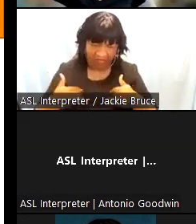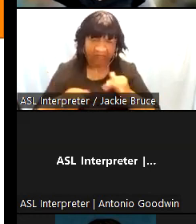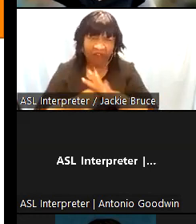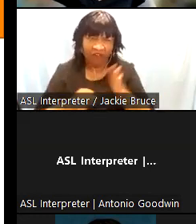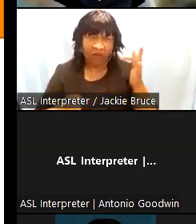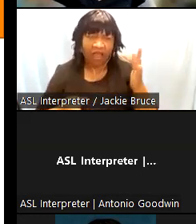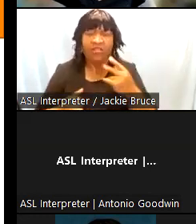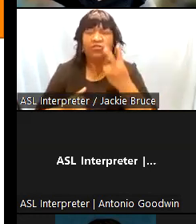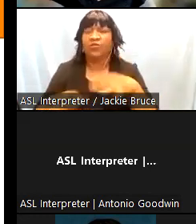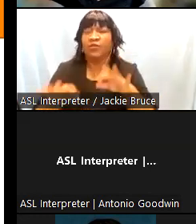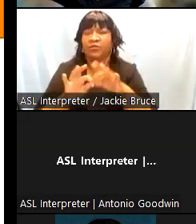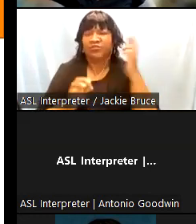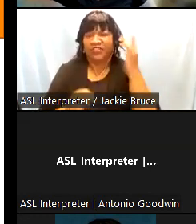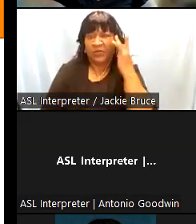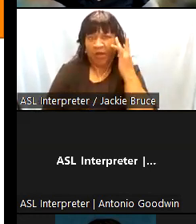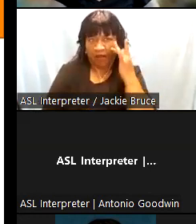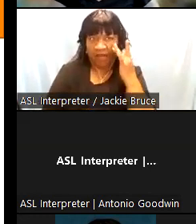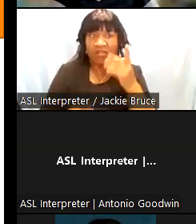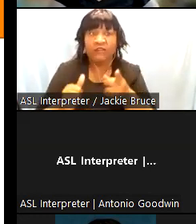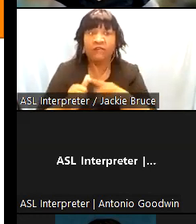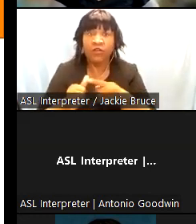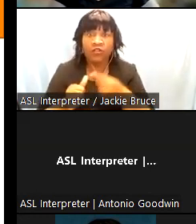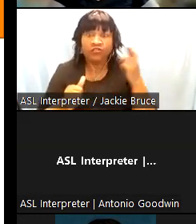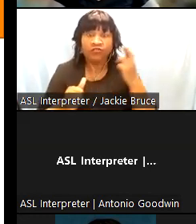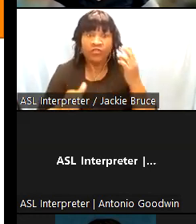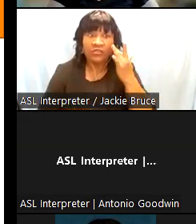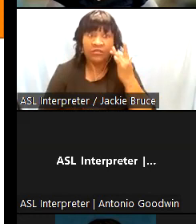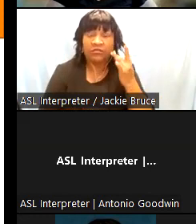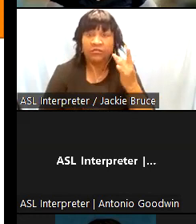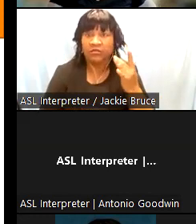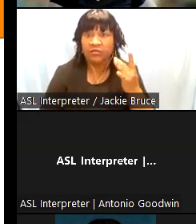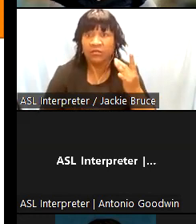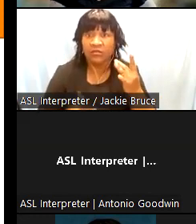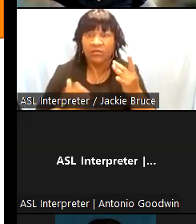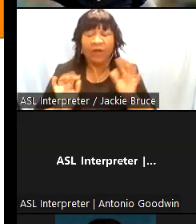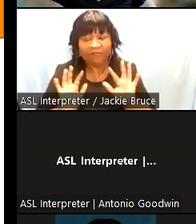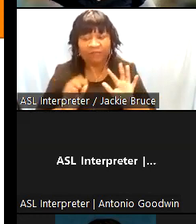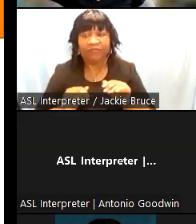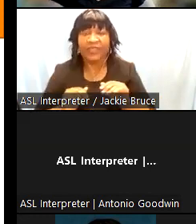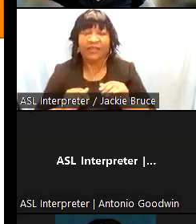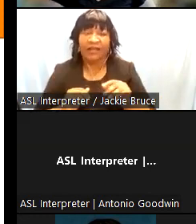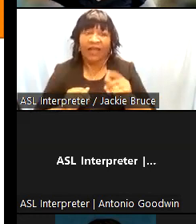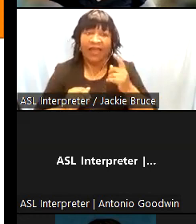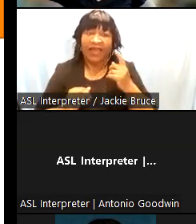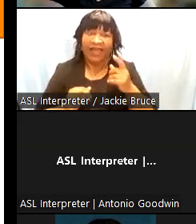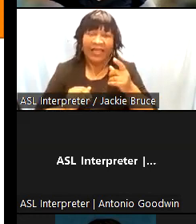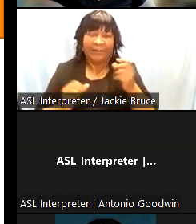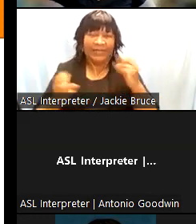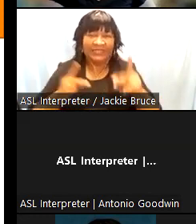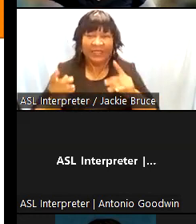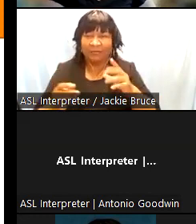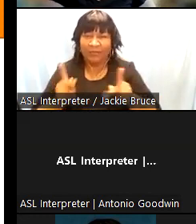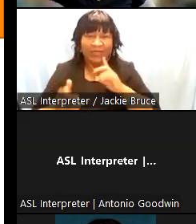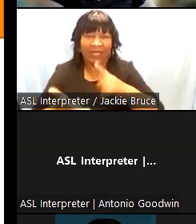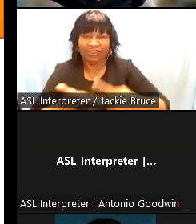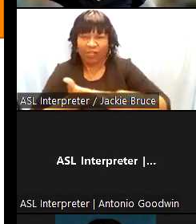possible reasons for this. The first, and this isn't something I think is talked about often,